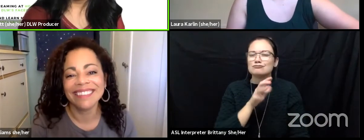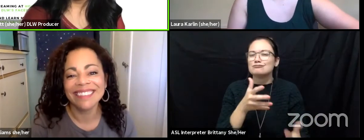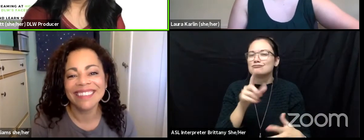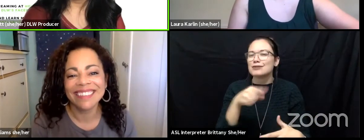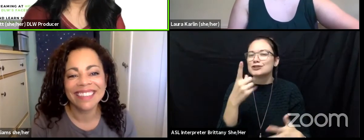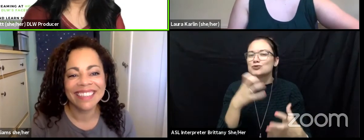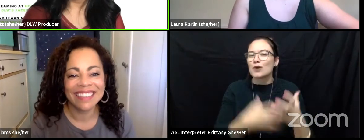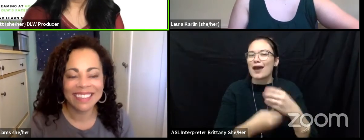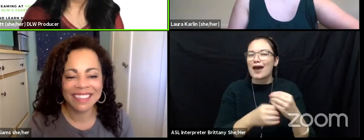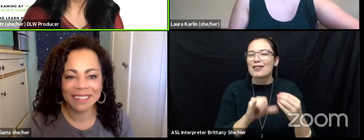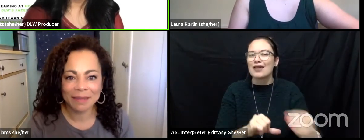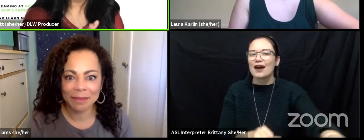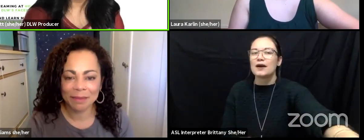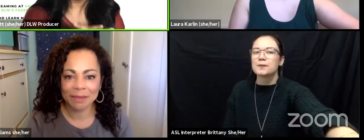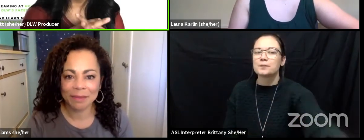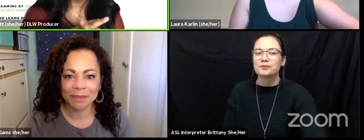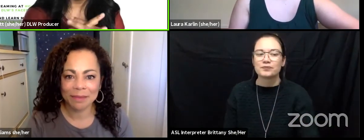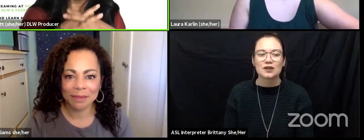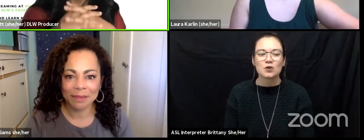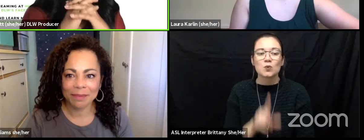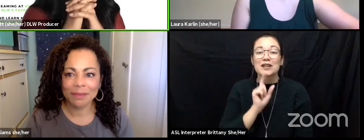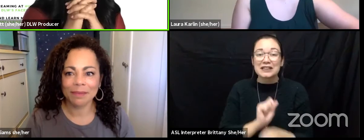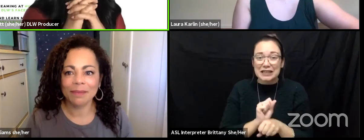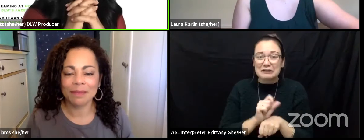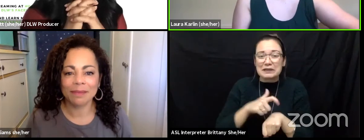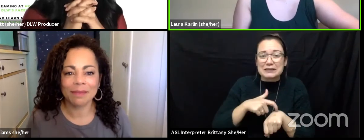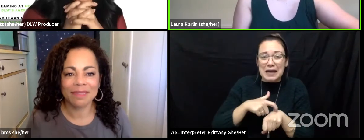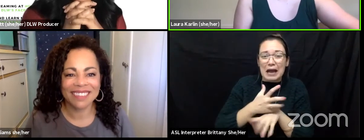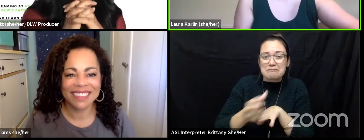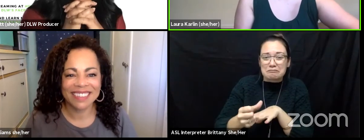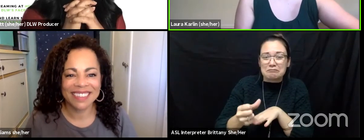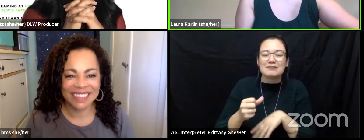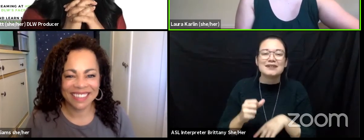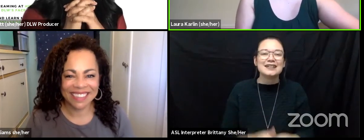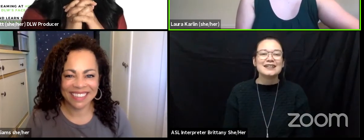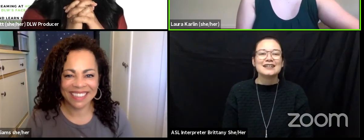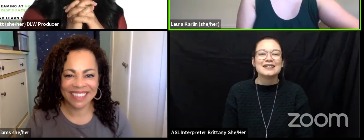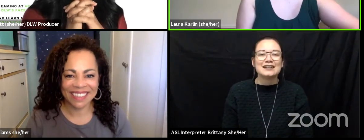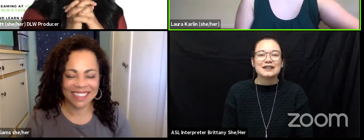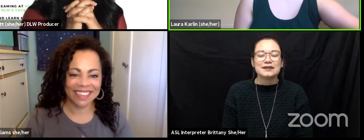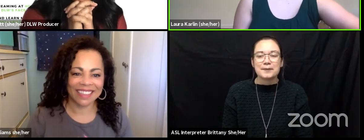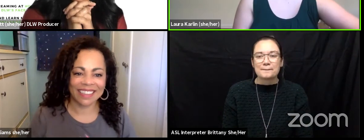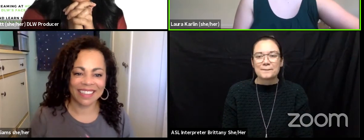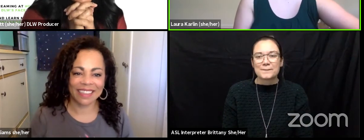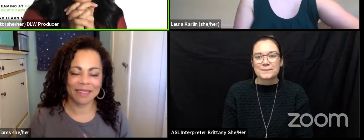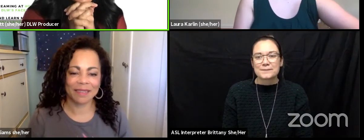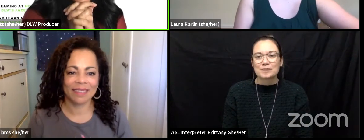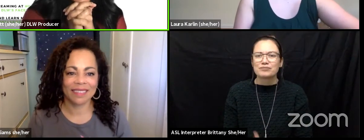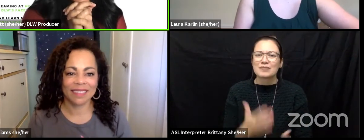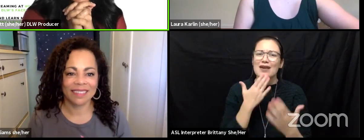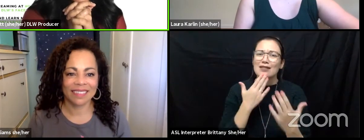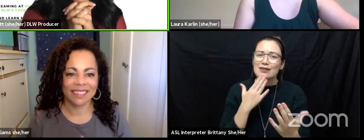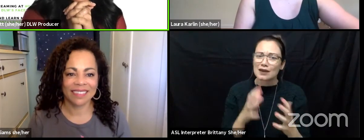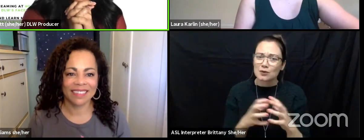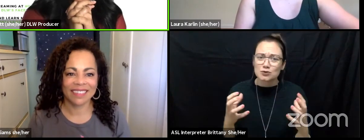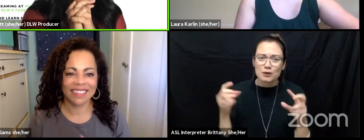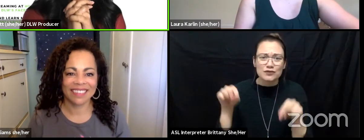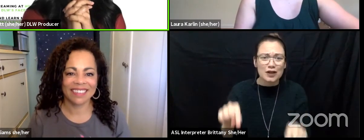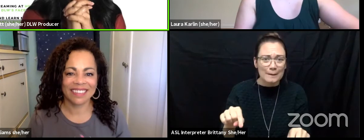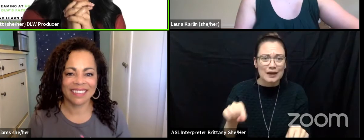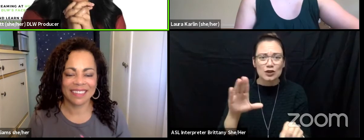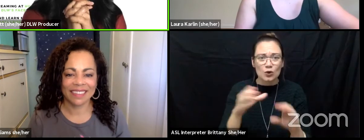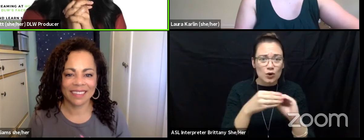it. We're literally at time and I don't want us to get kicked off mid-sentence. Thank you so much for being here. Your words